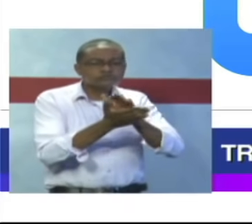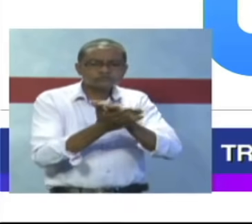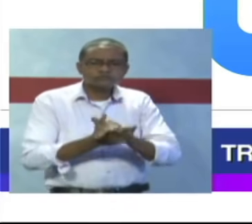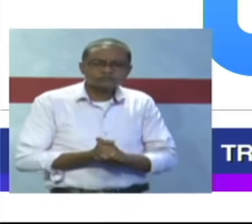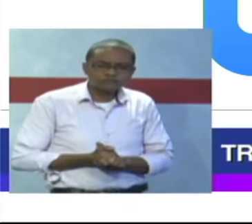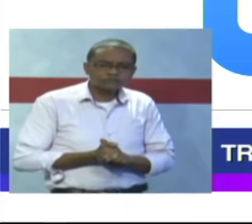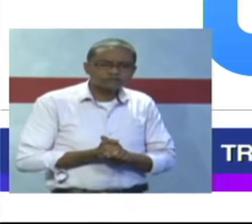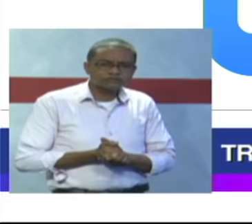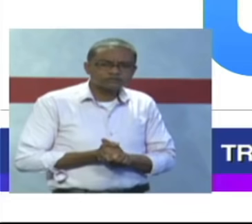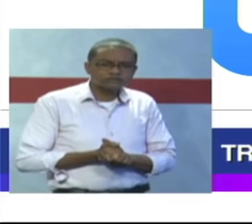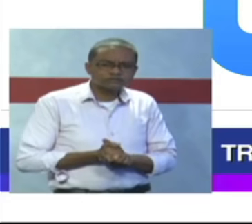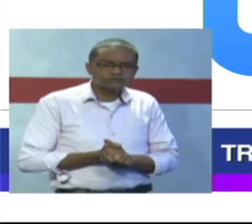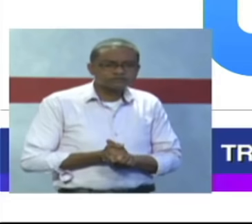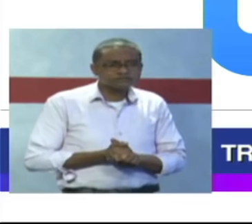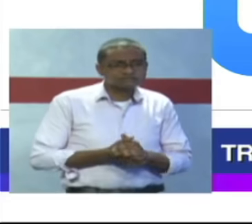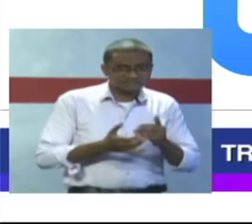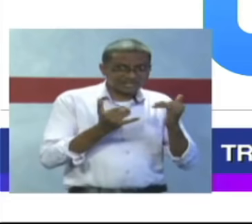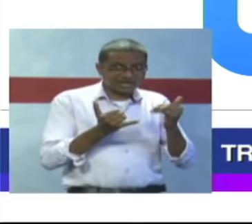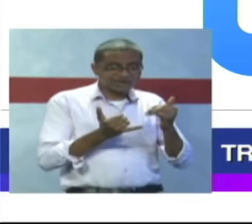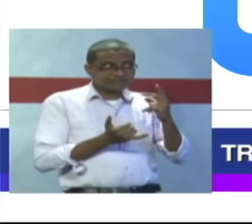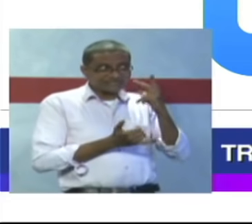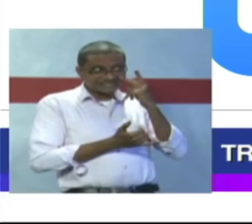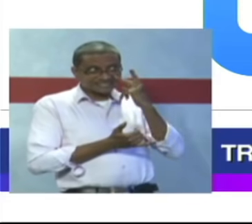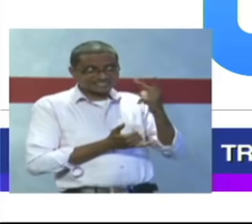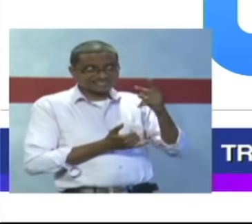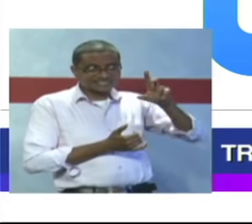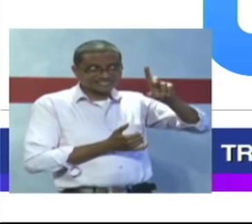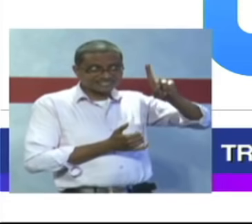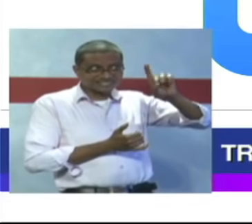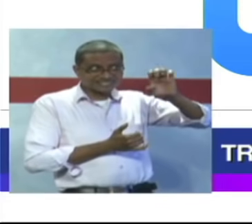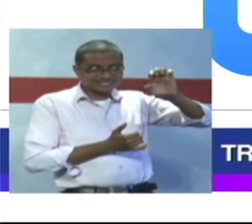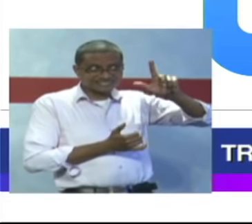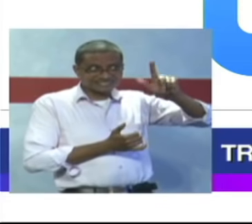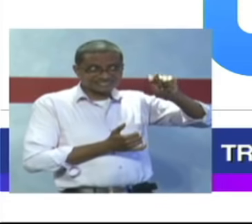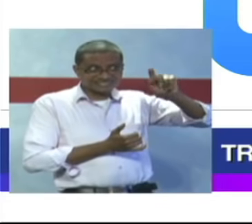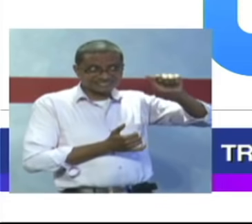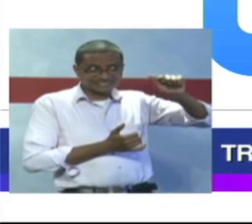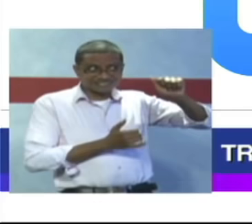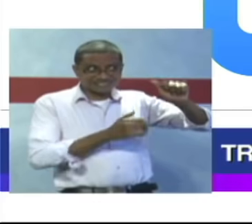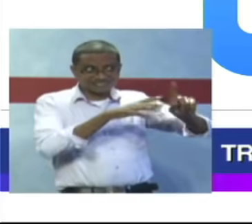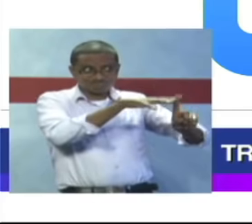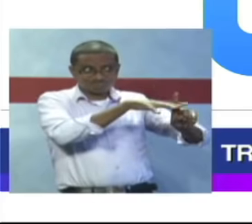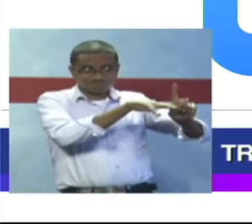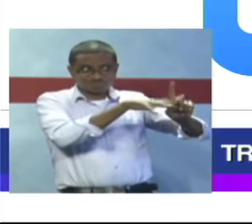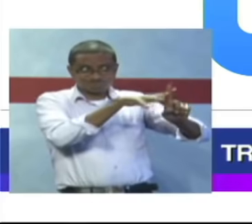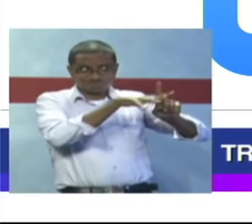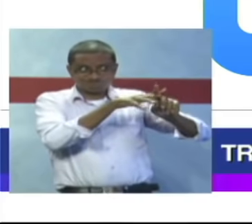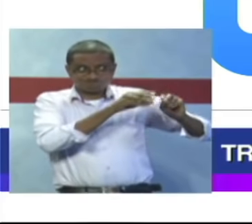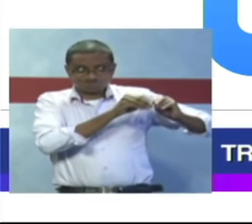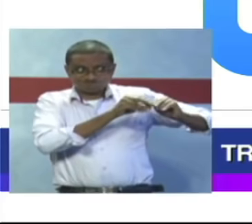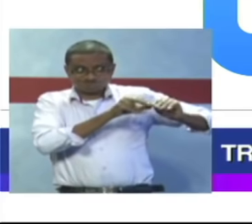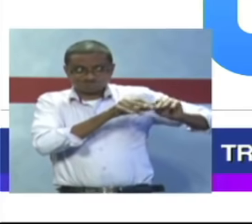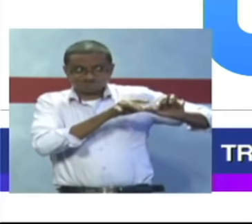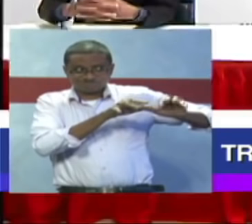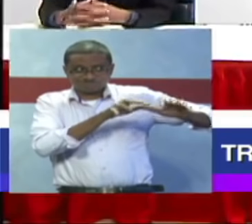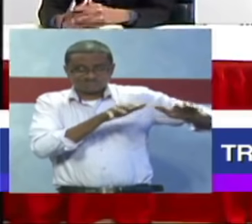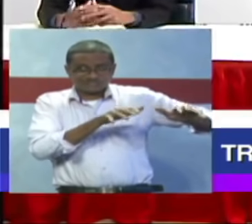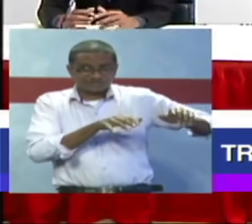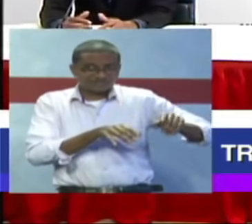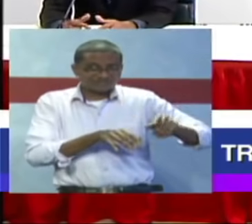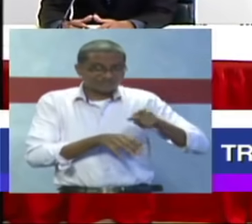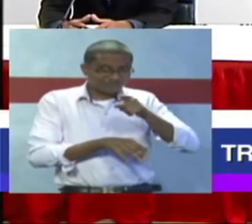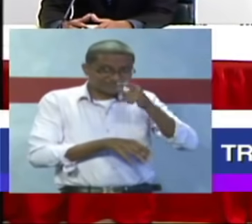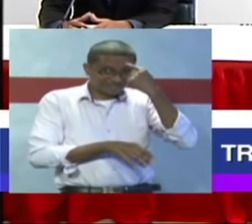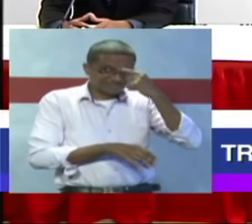inform policy. So given the current threat of a Delta fuel spike, is this a wise move right now? Thank you.